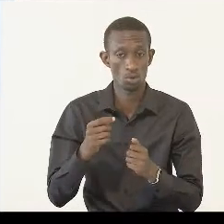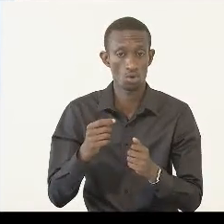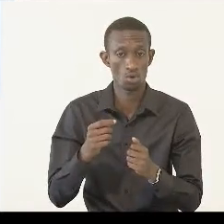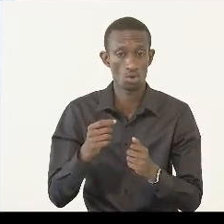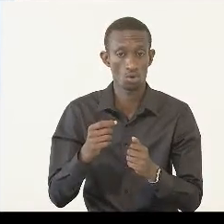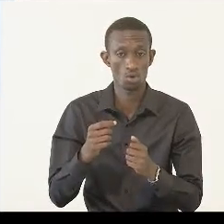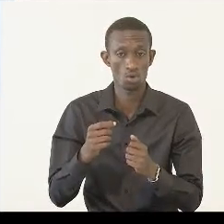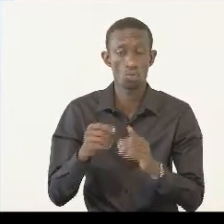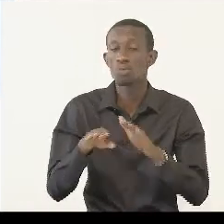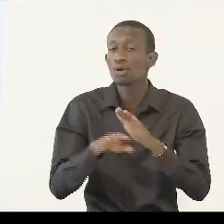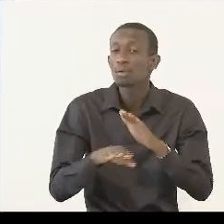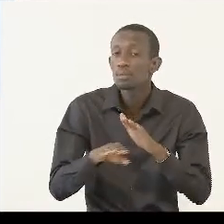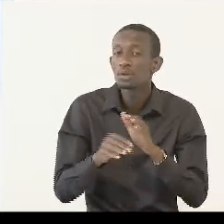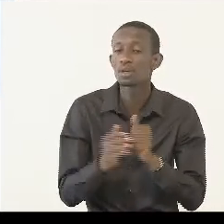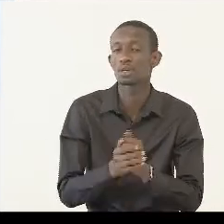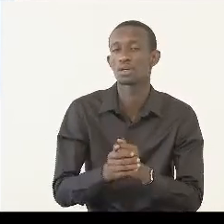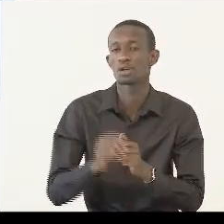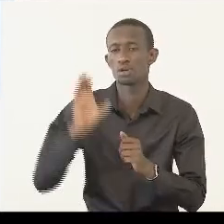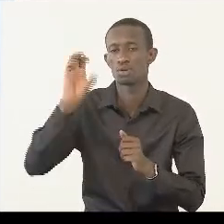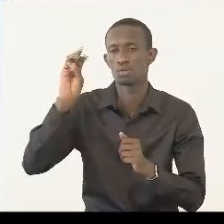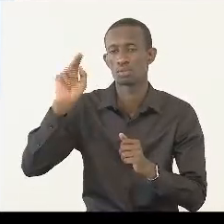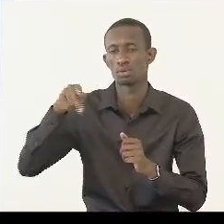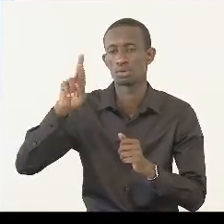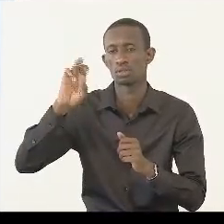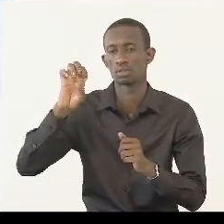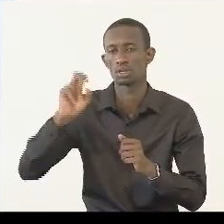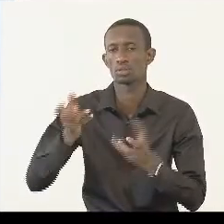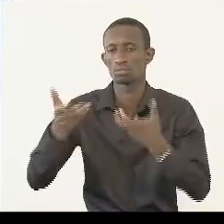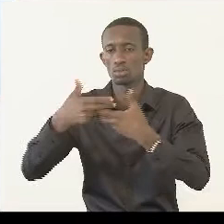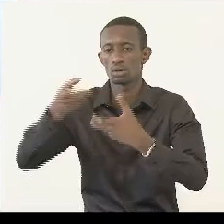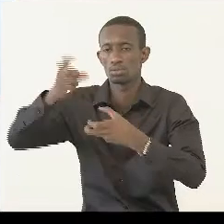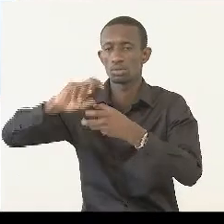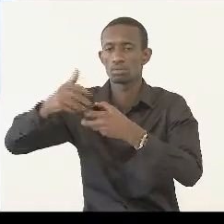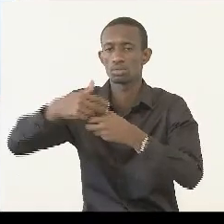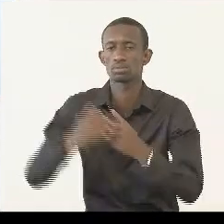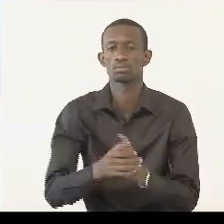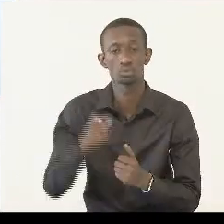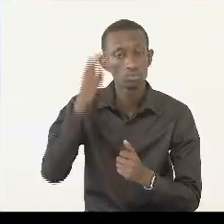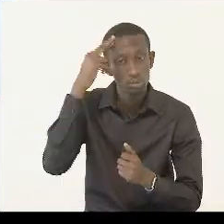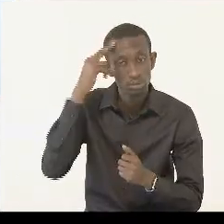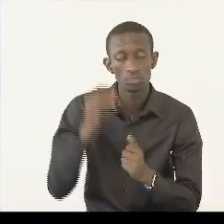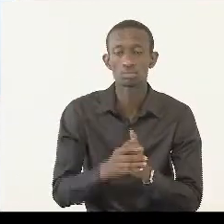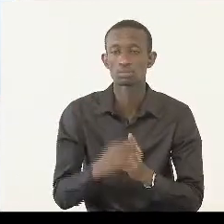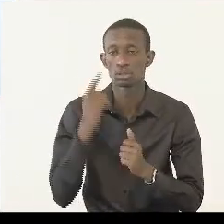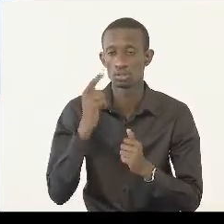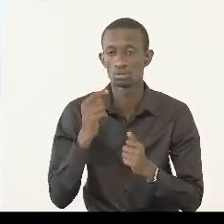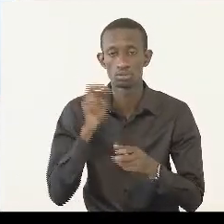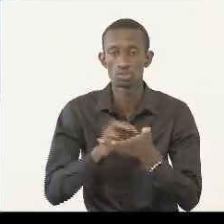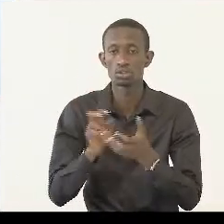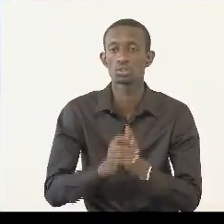the complementary base pairing. You remember that? Check.